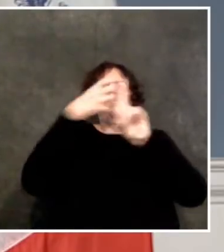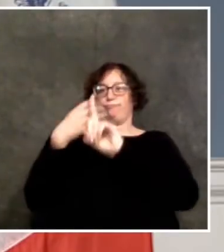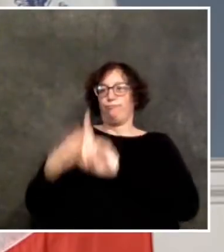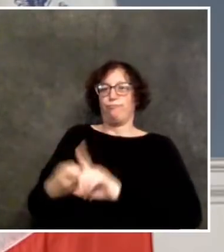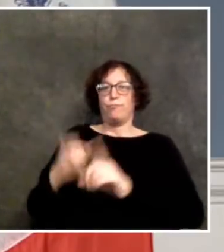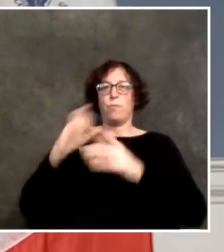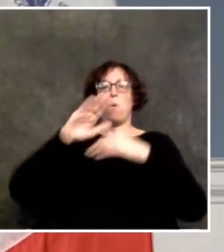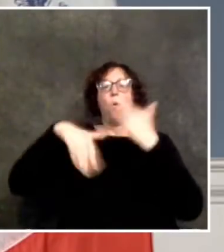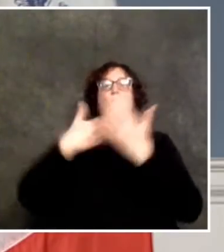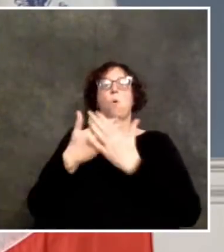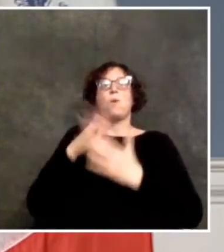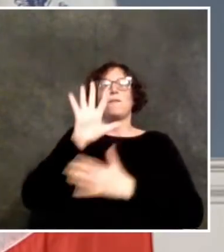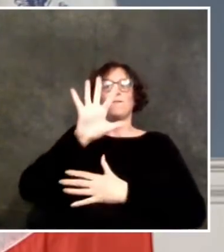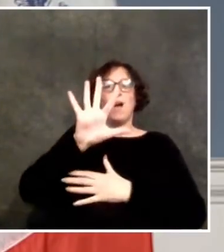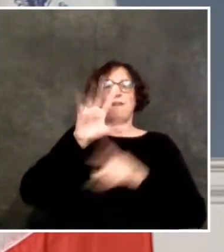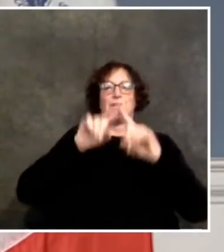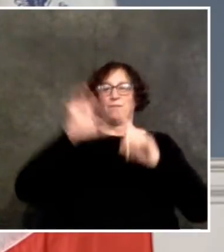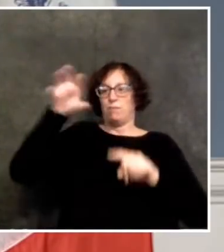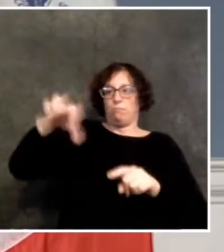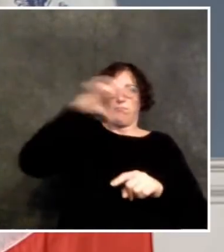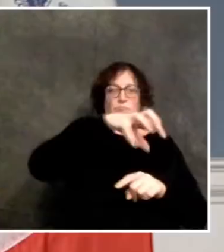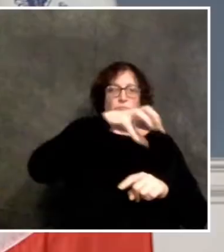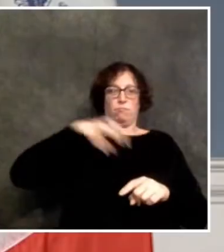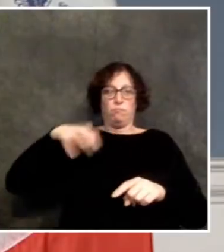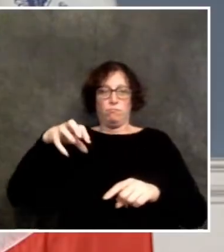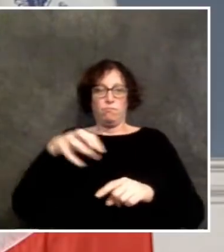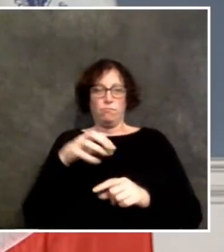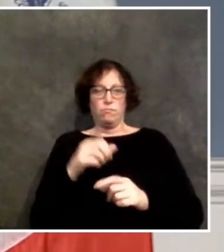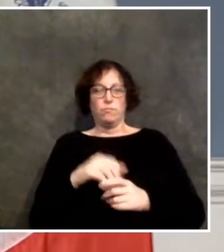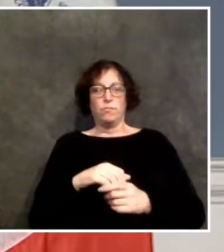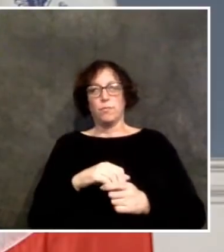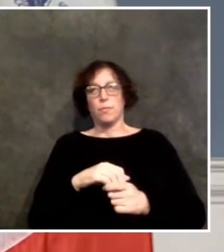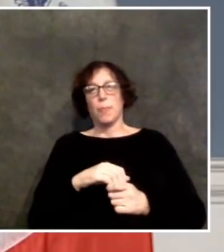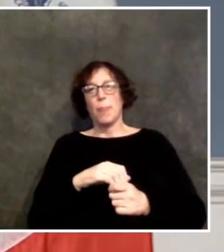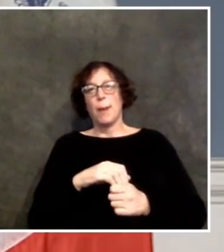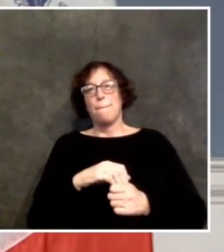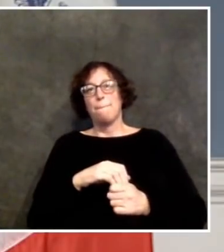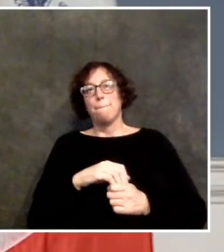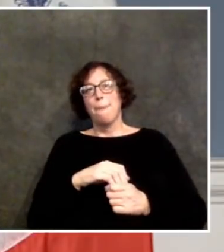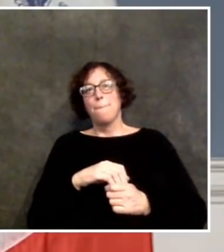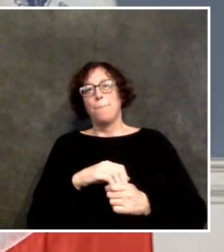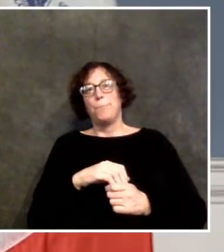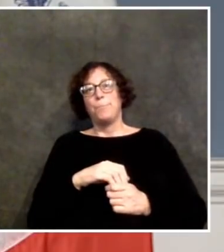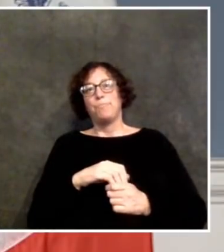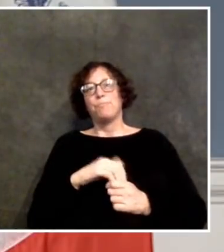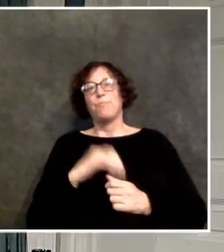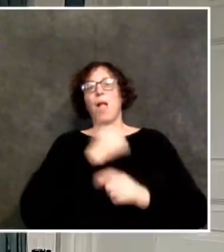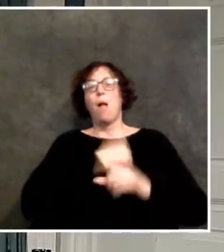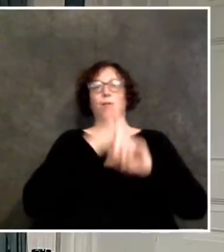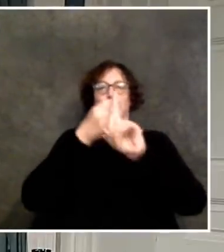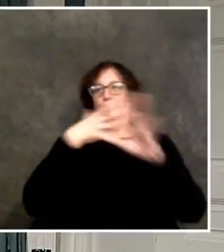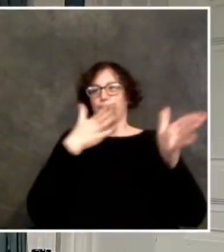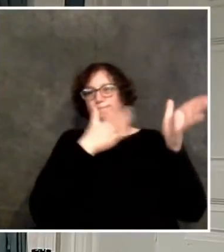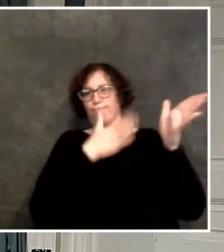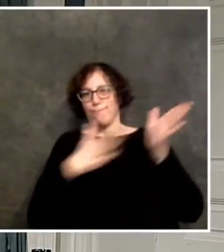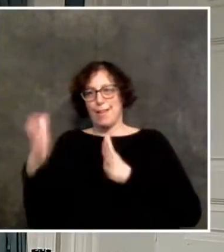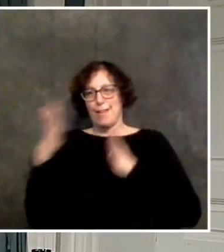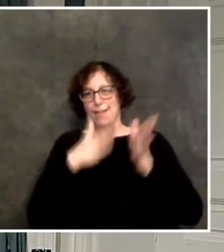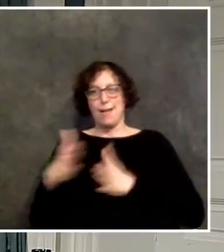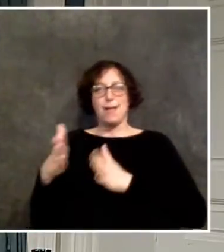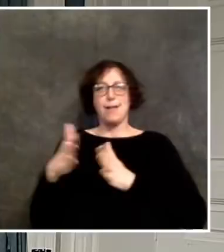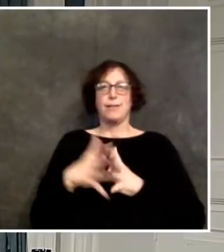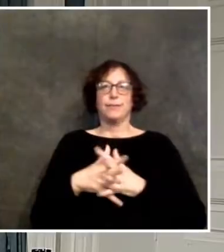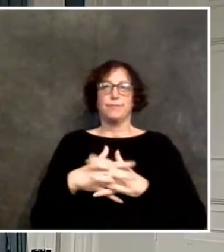people in their home community to the maximum extent possible. So that's how the build-out plan is going to go. Next, we have Bridget from